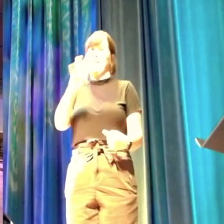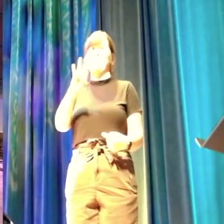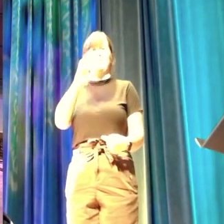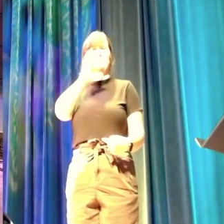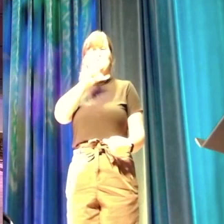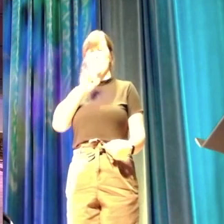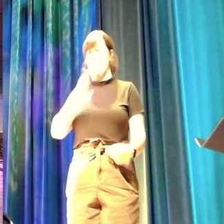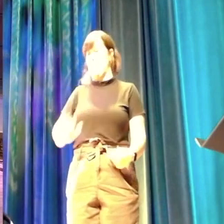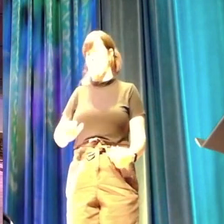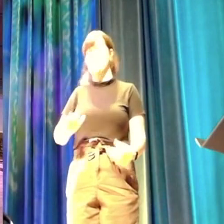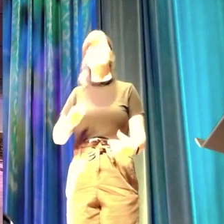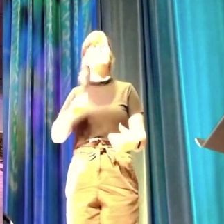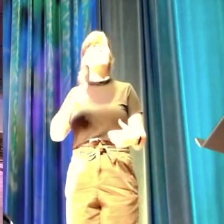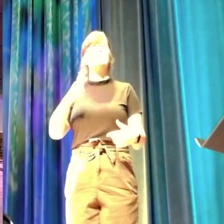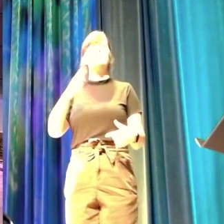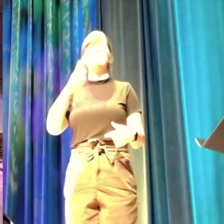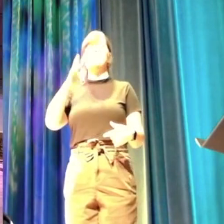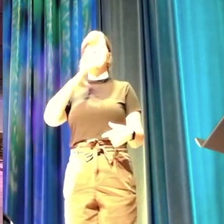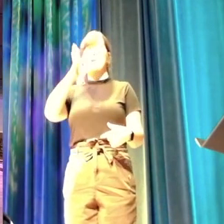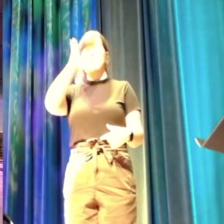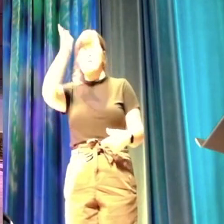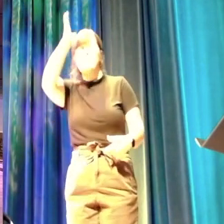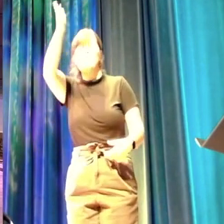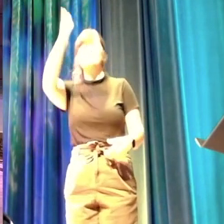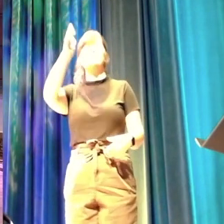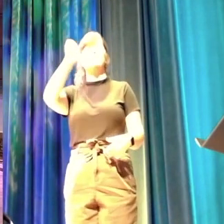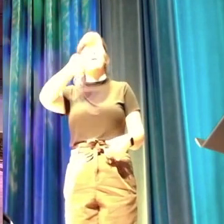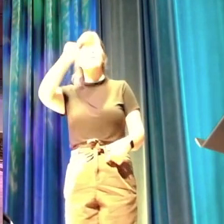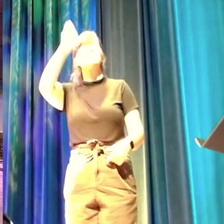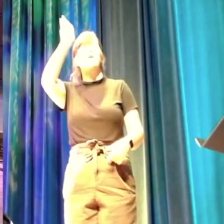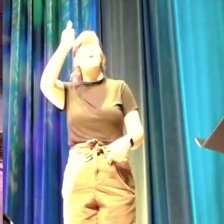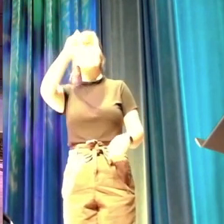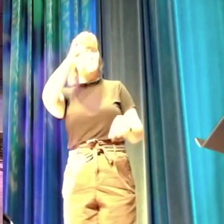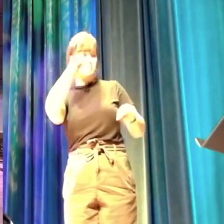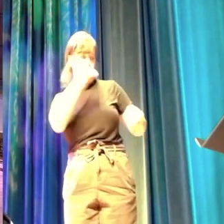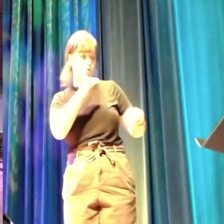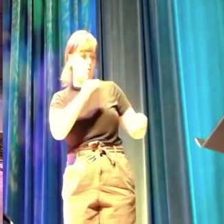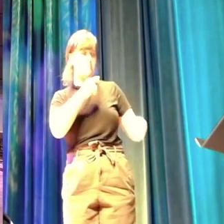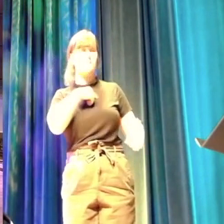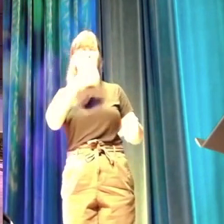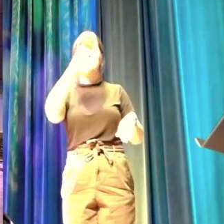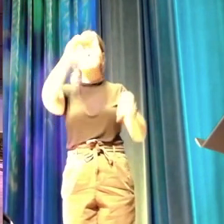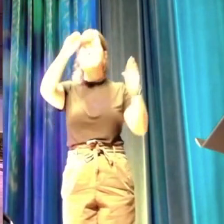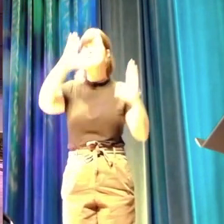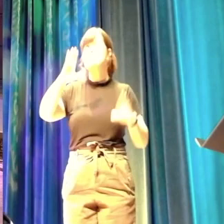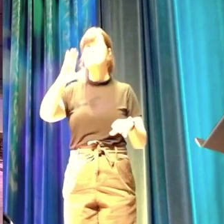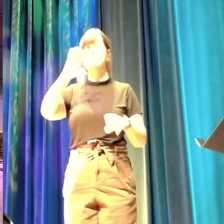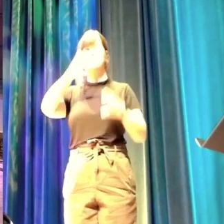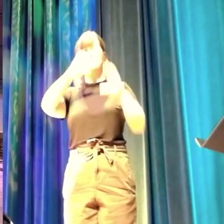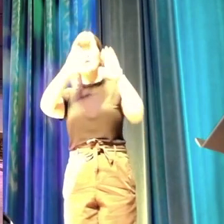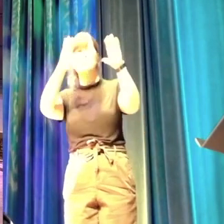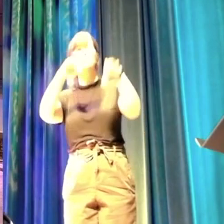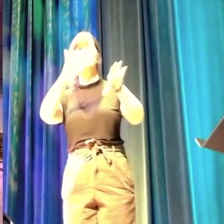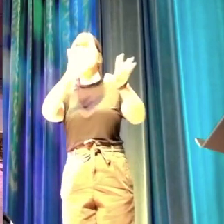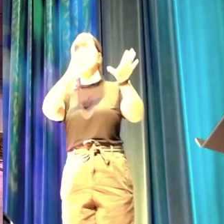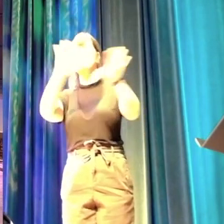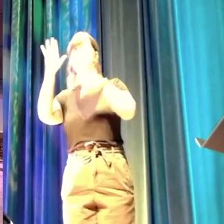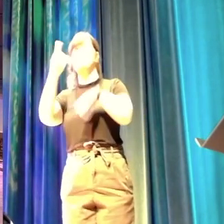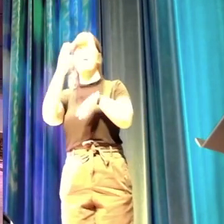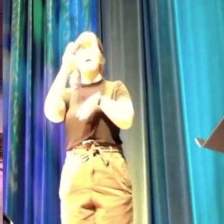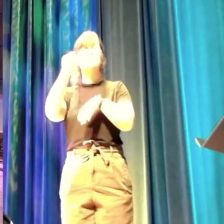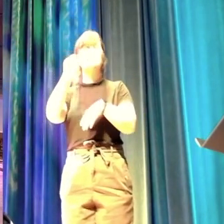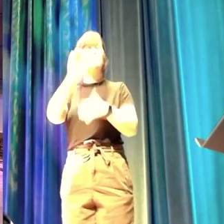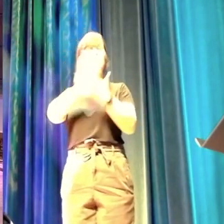was influenced by my grandparents, uncles, aunts, teachers, coaches, childhood, high school, college friends,